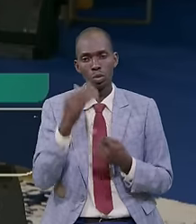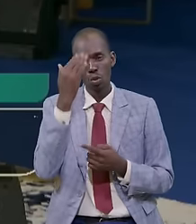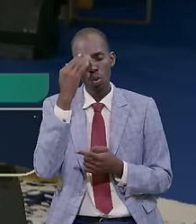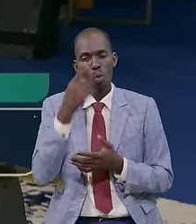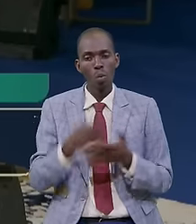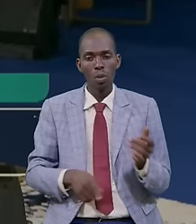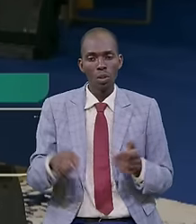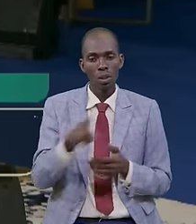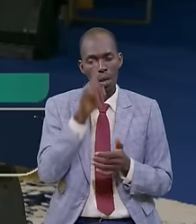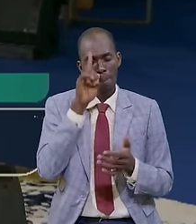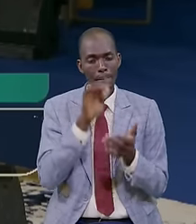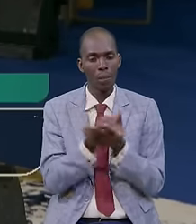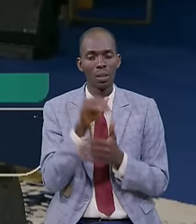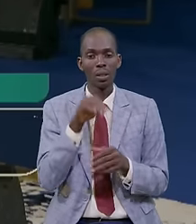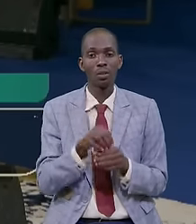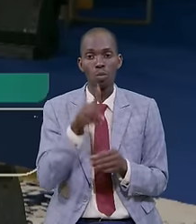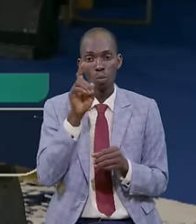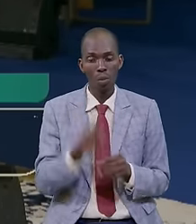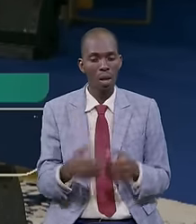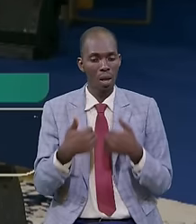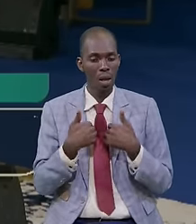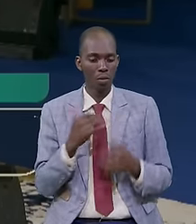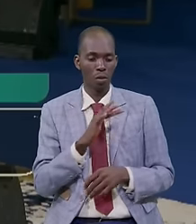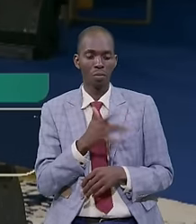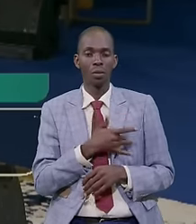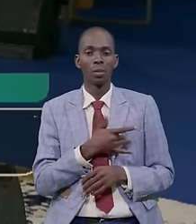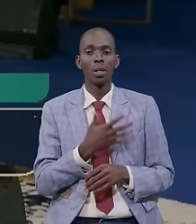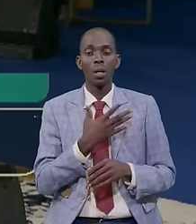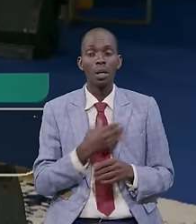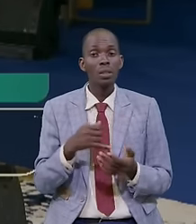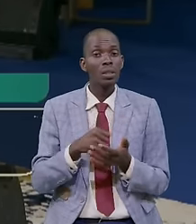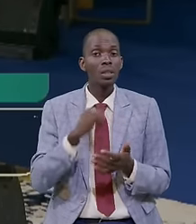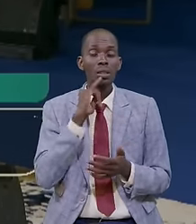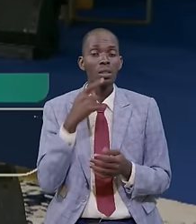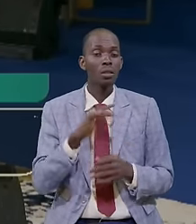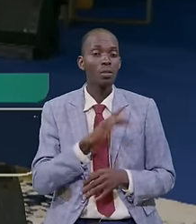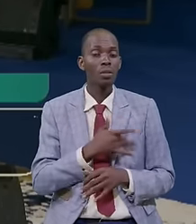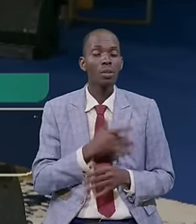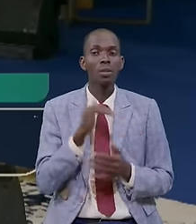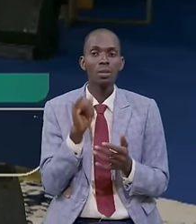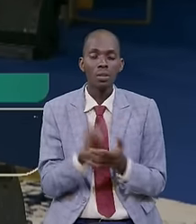for? You must have conviction, and then it's the conviction that produces